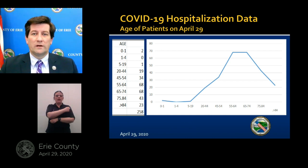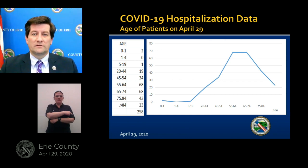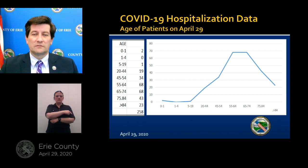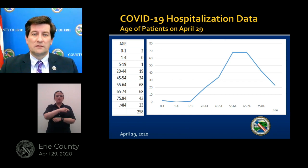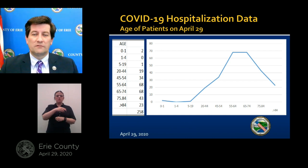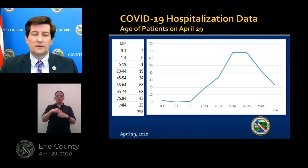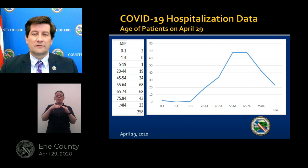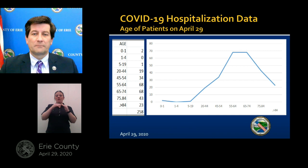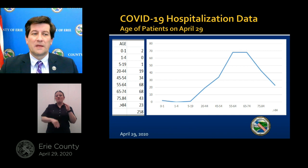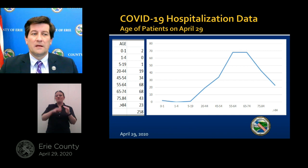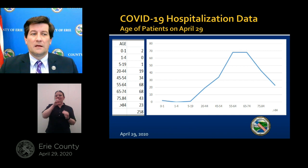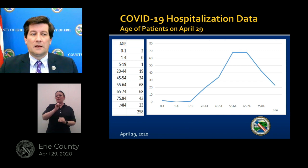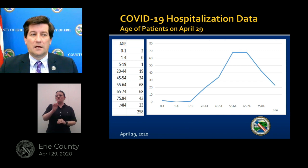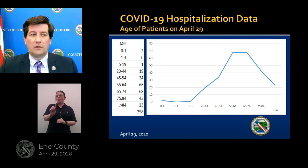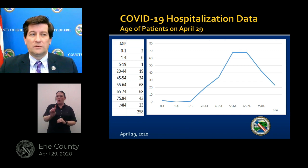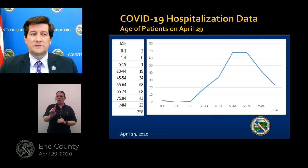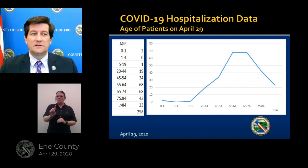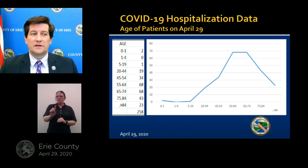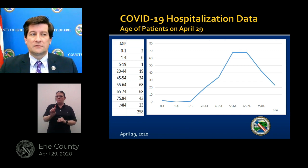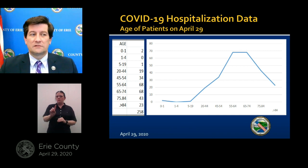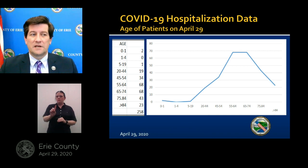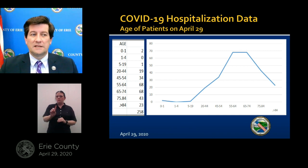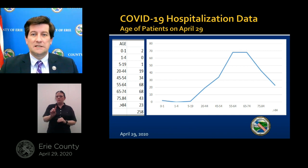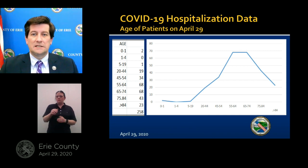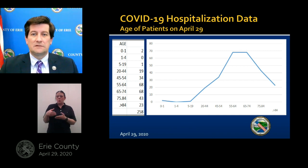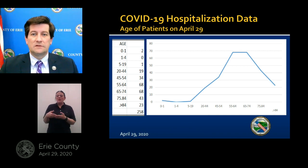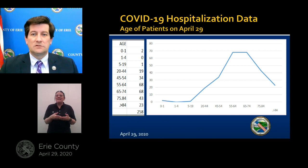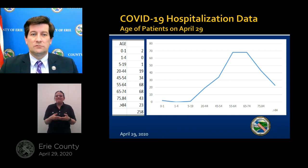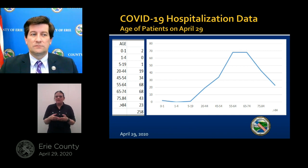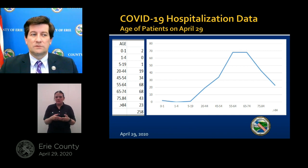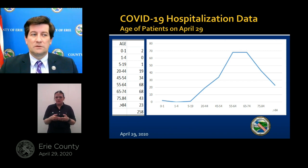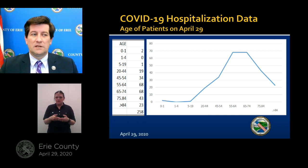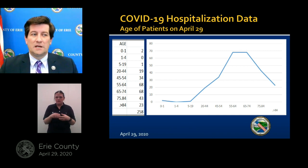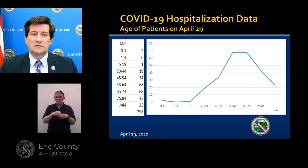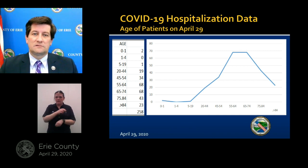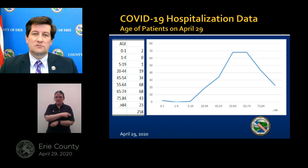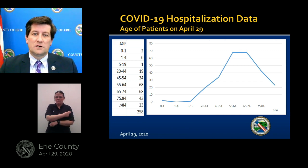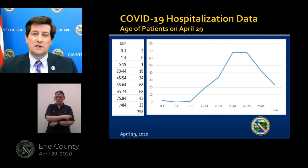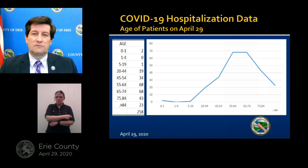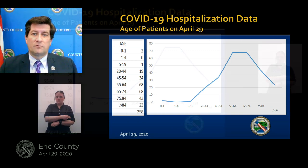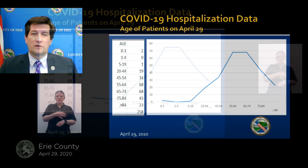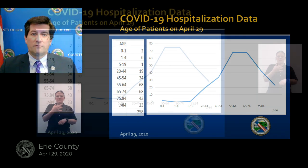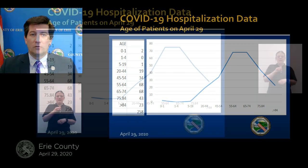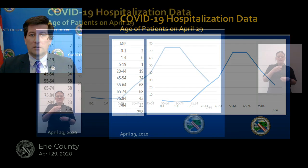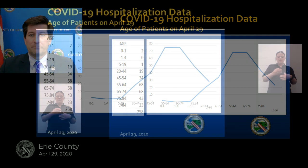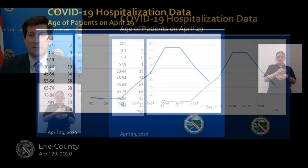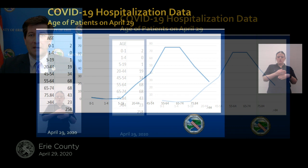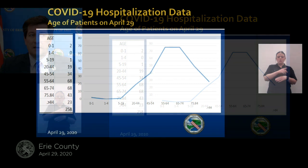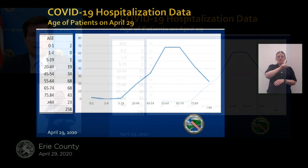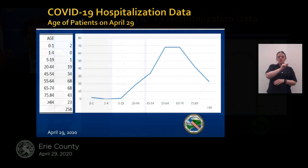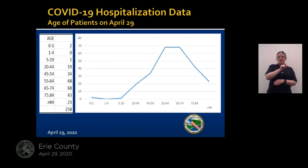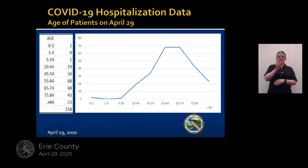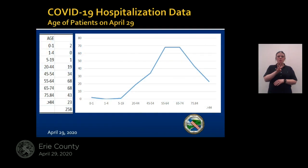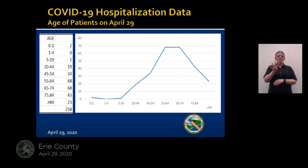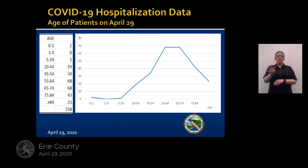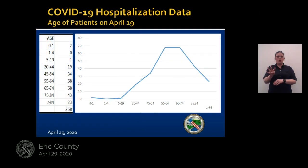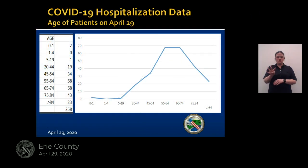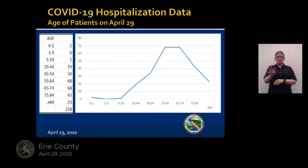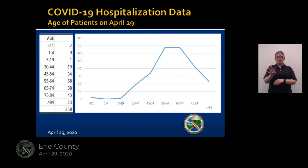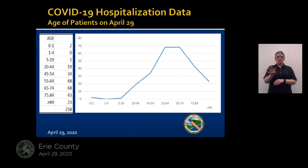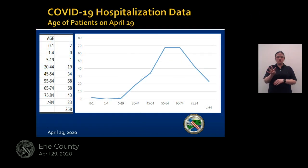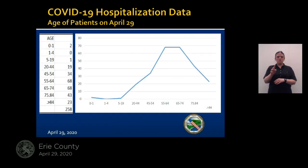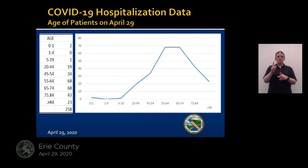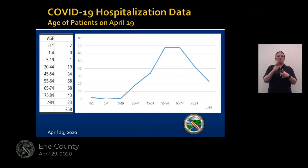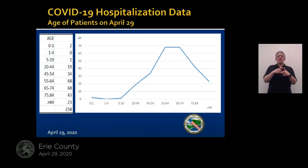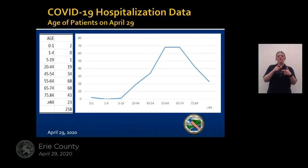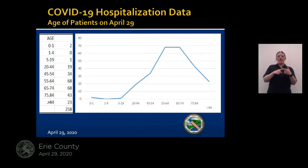of 1, so infants. We see that there's 19 individuals between the ages of 20 and 44. And then you